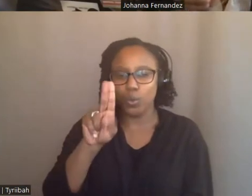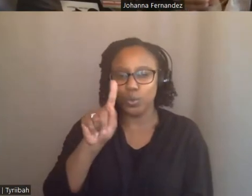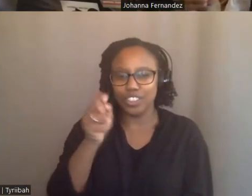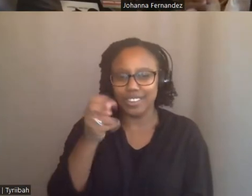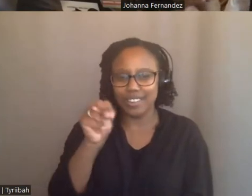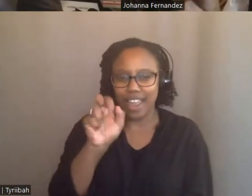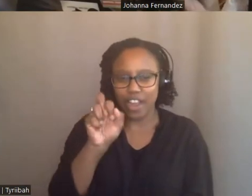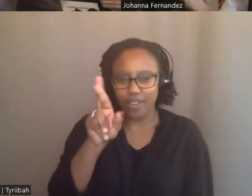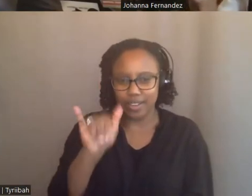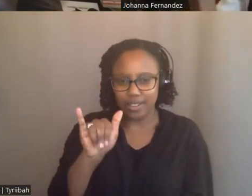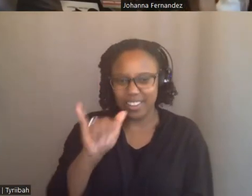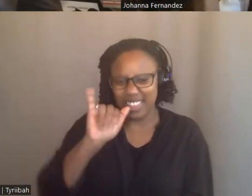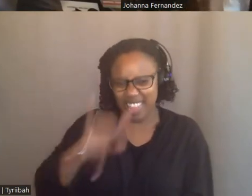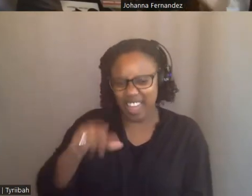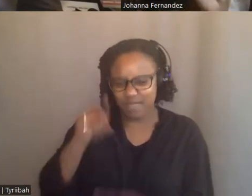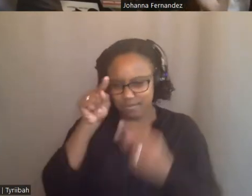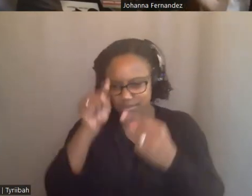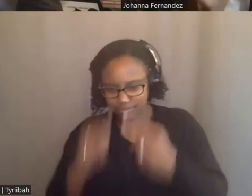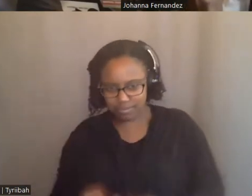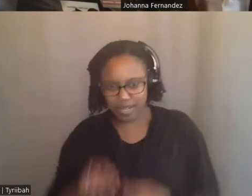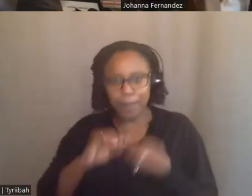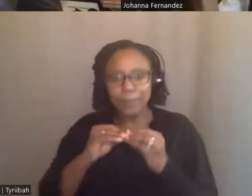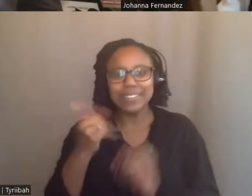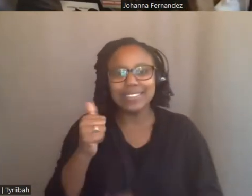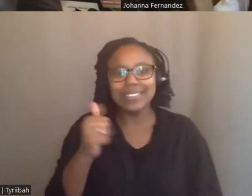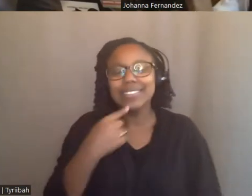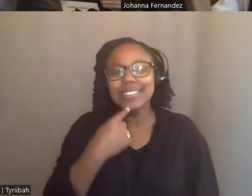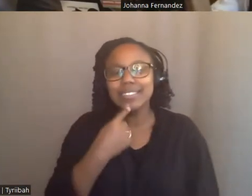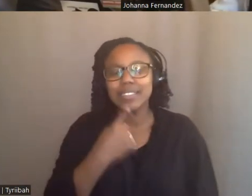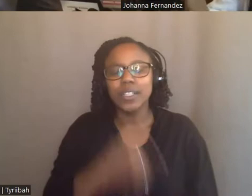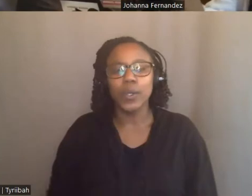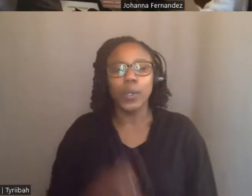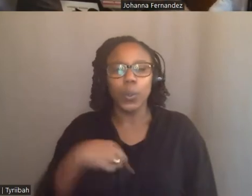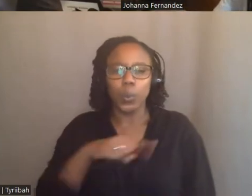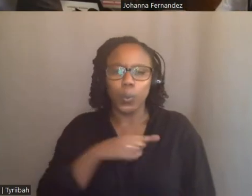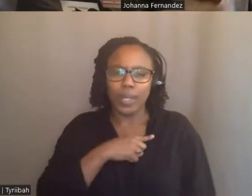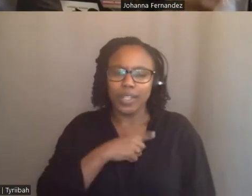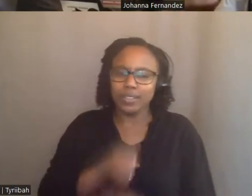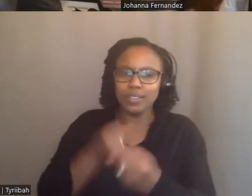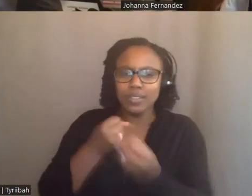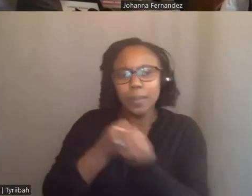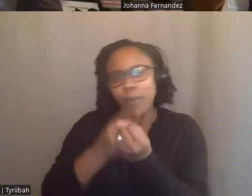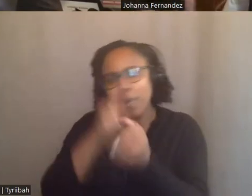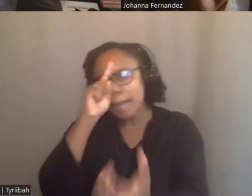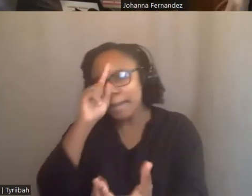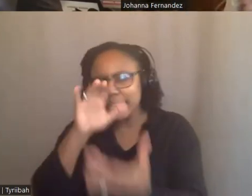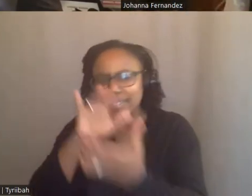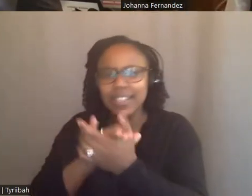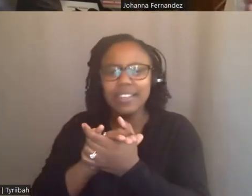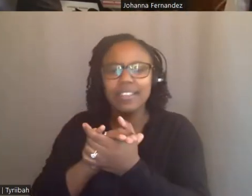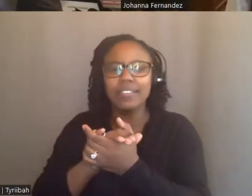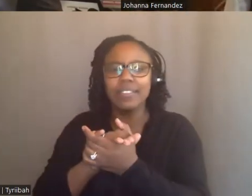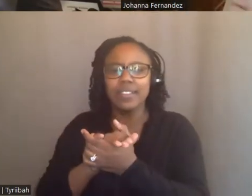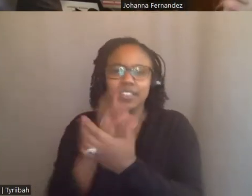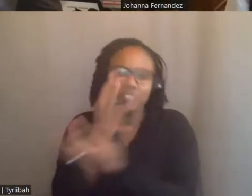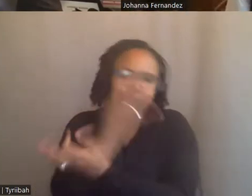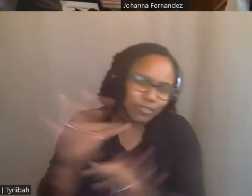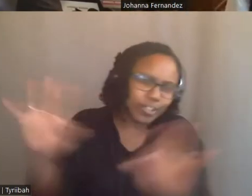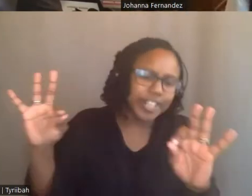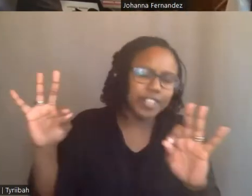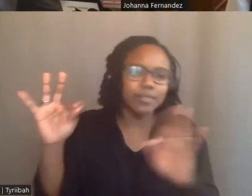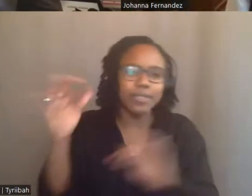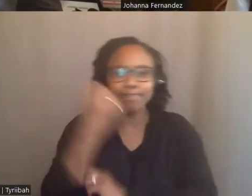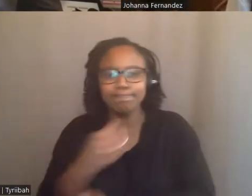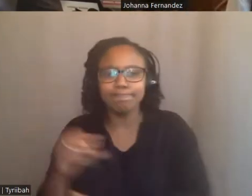liberation of women. We stand with our women, Puerto Rican women, and we believe that